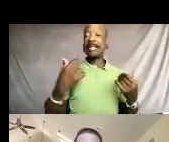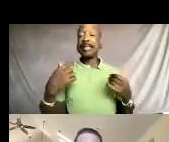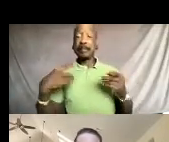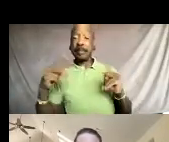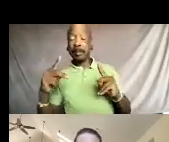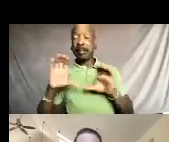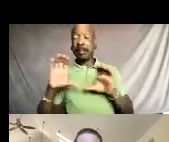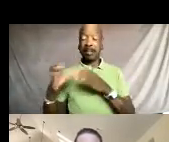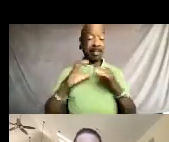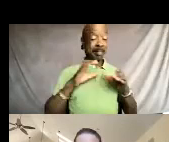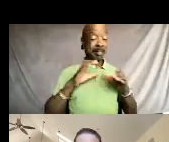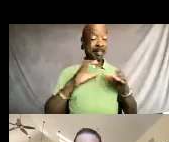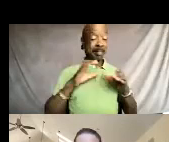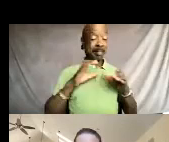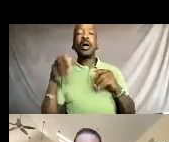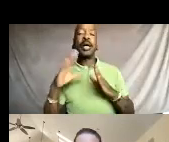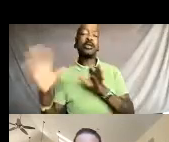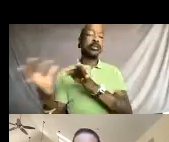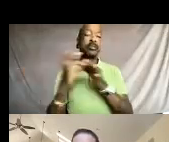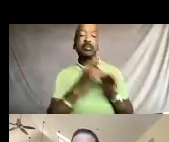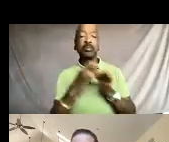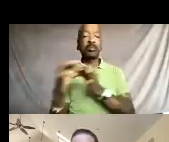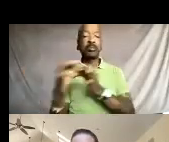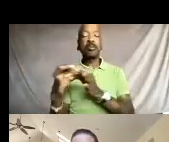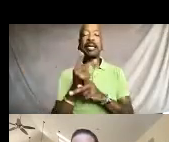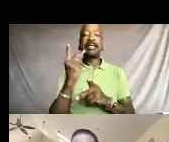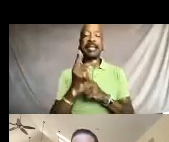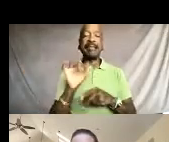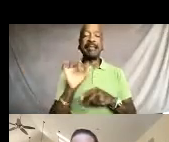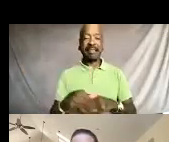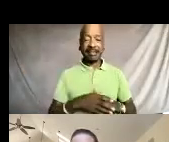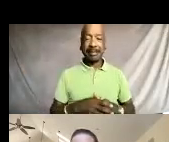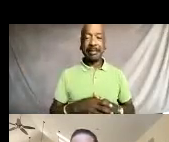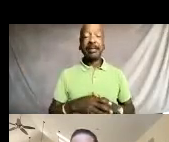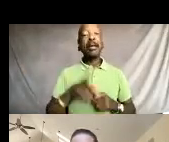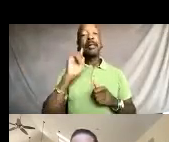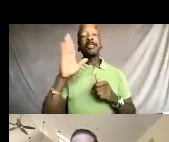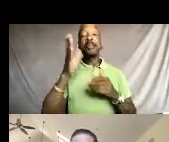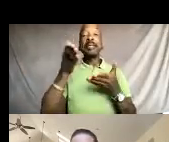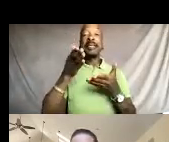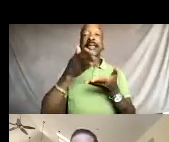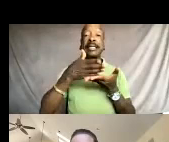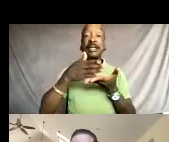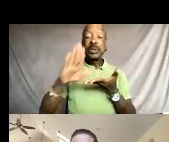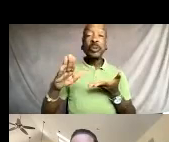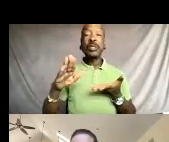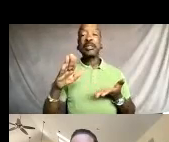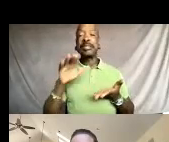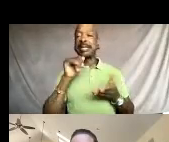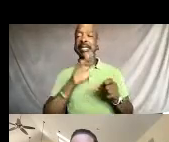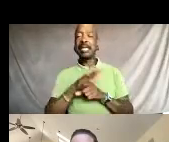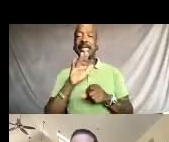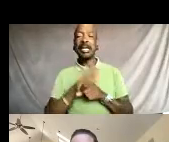relating to the land in a system that allows you to be excluded is not nearly enough, and not something that is easy to even come